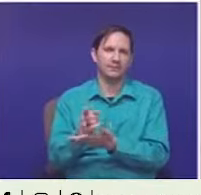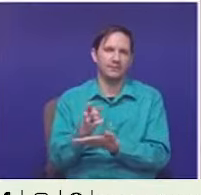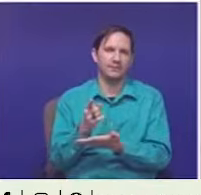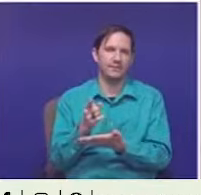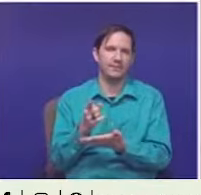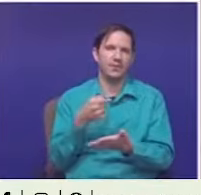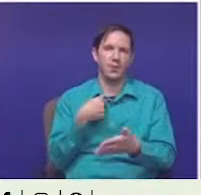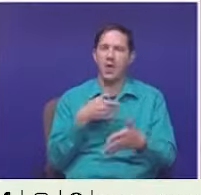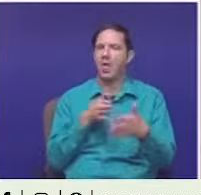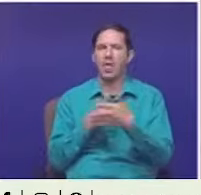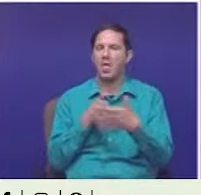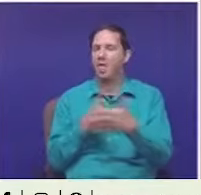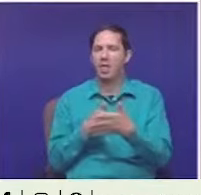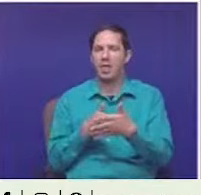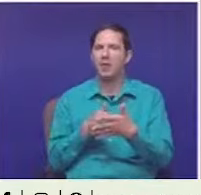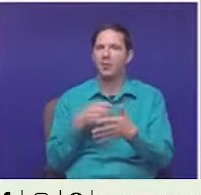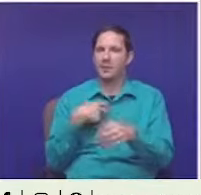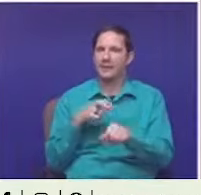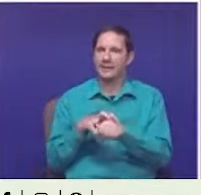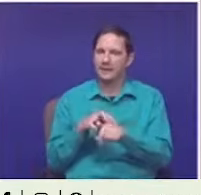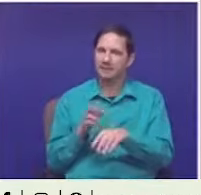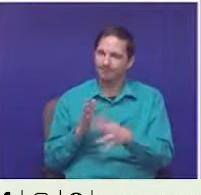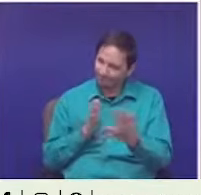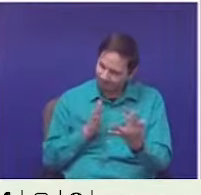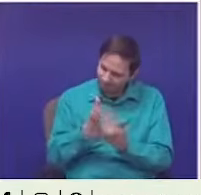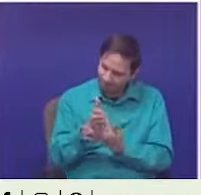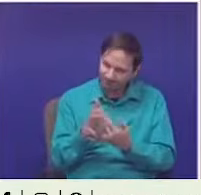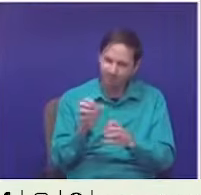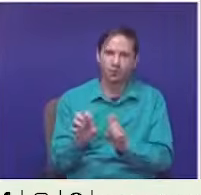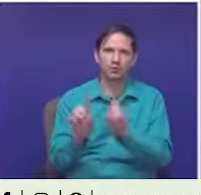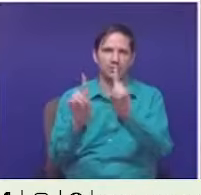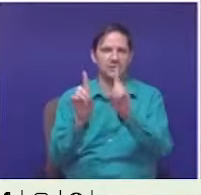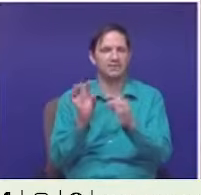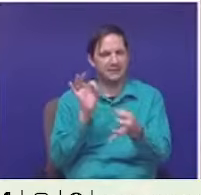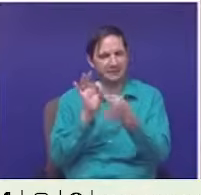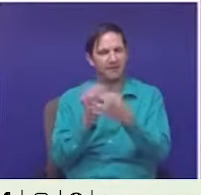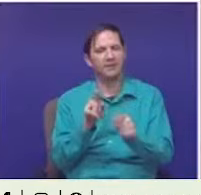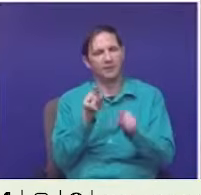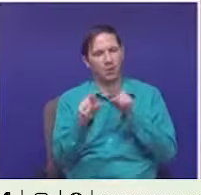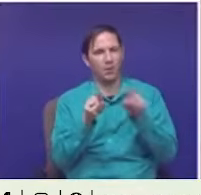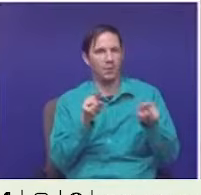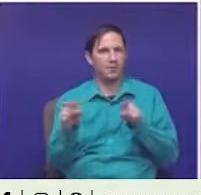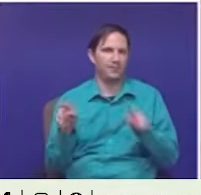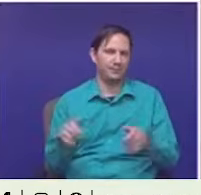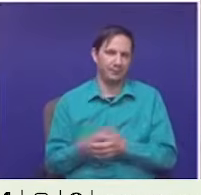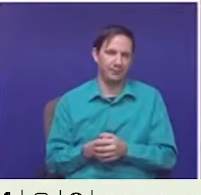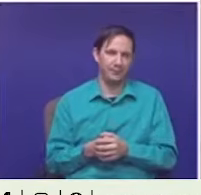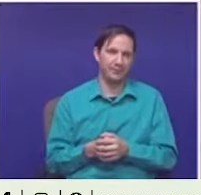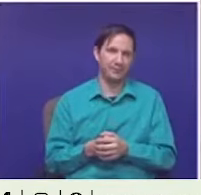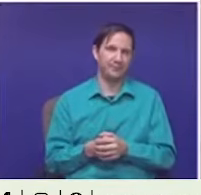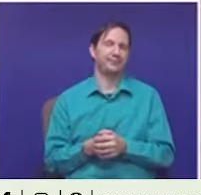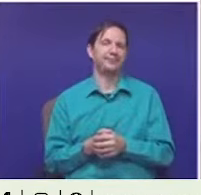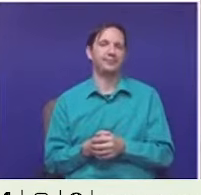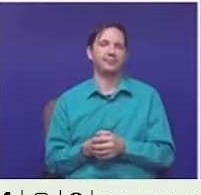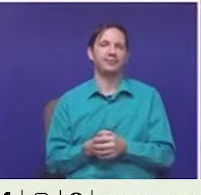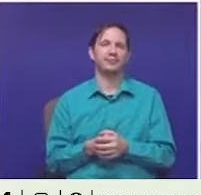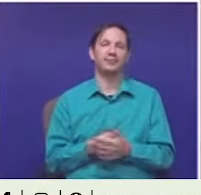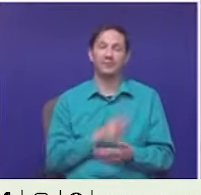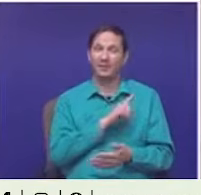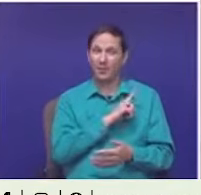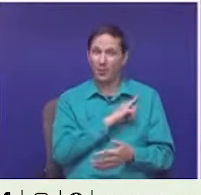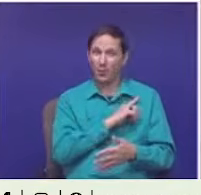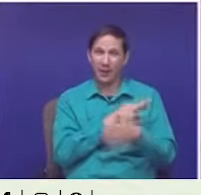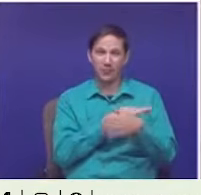hindrance to access to education, particularly for those learners, because as I indicated, the results are